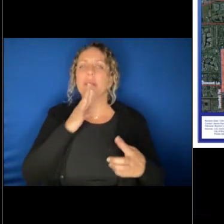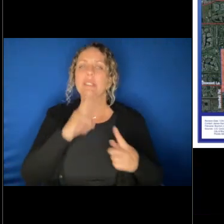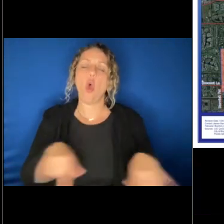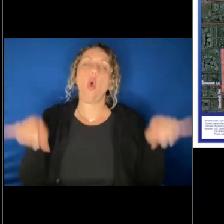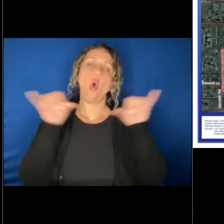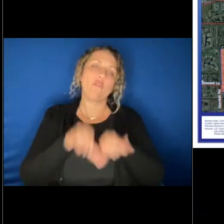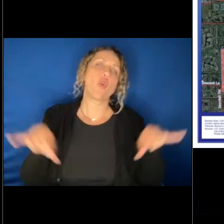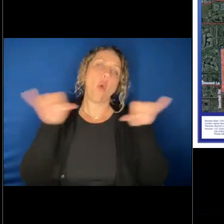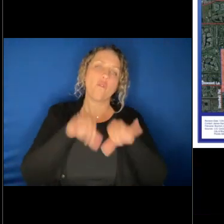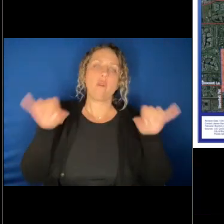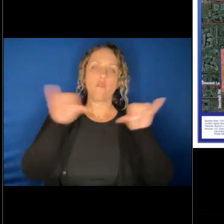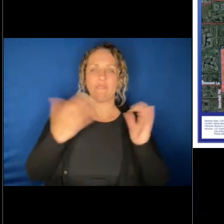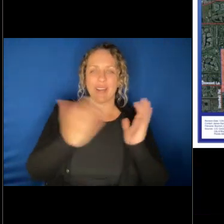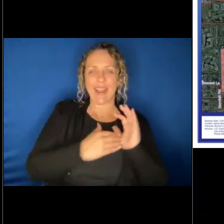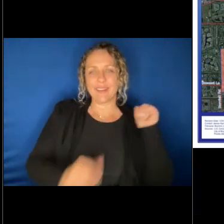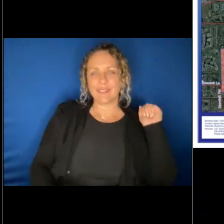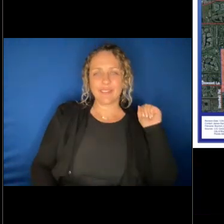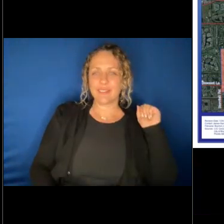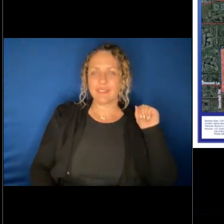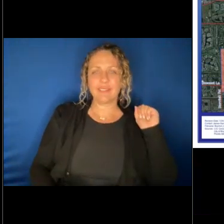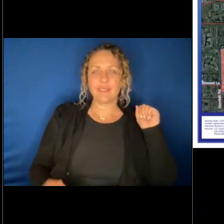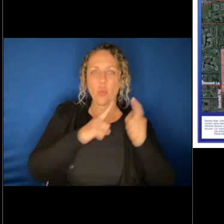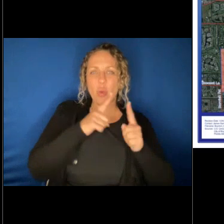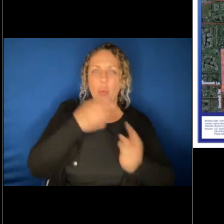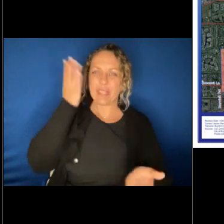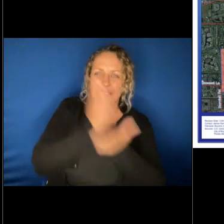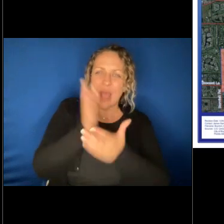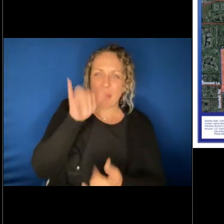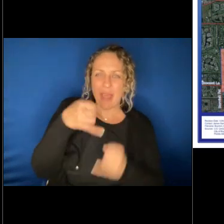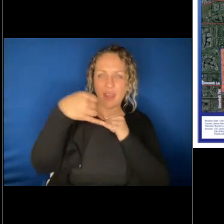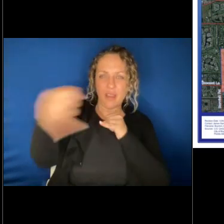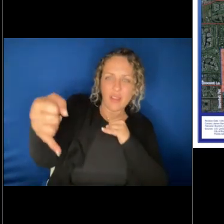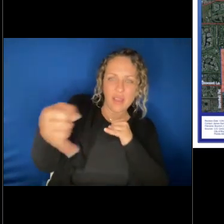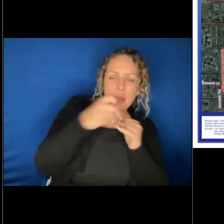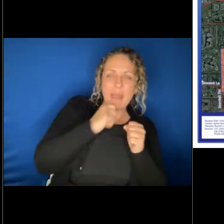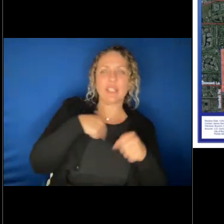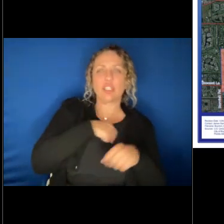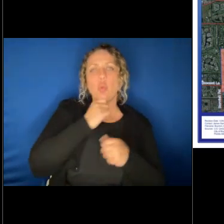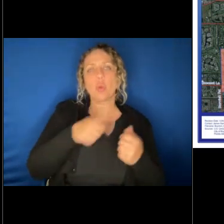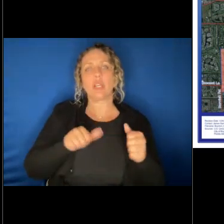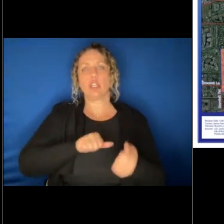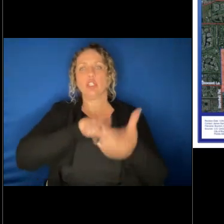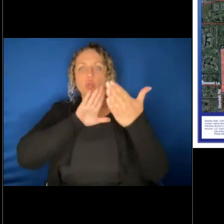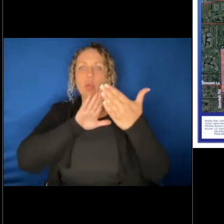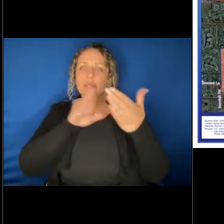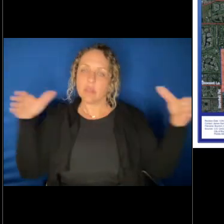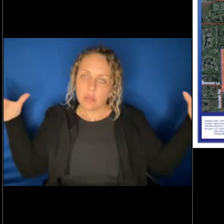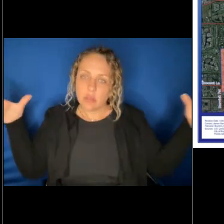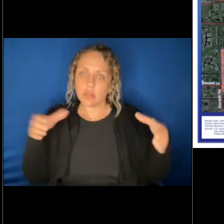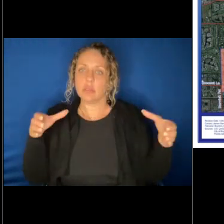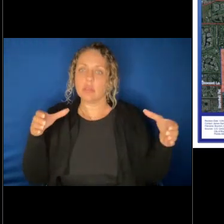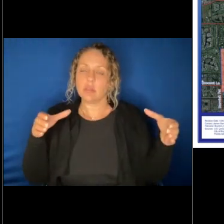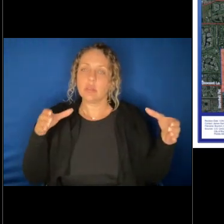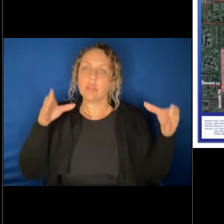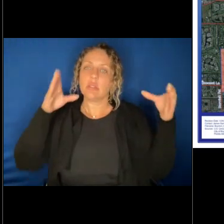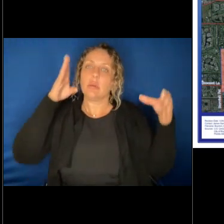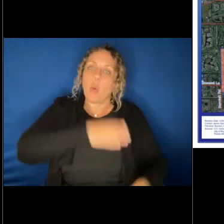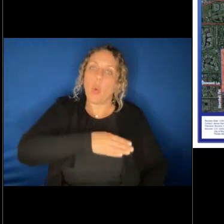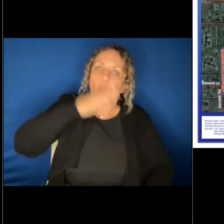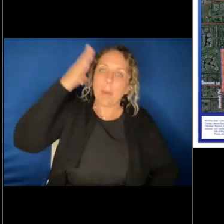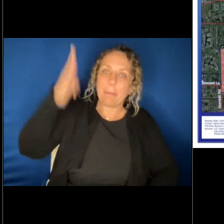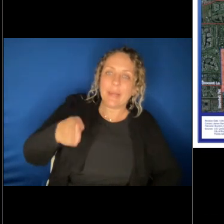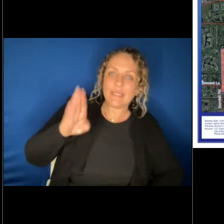and over and over again. When are we gonna stop that and make sure that we address this as the city of Boynton Beach,